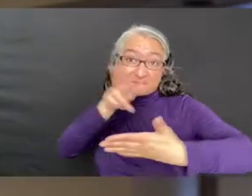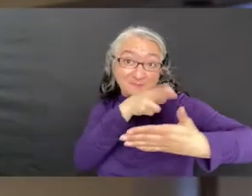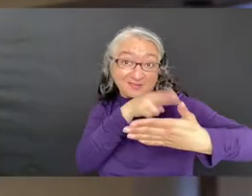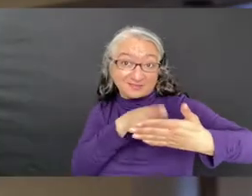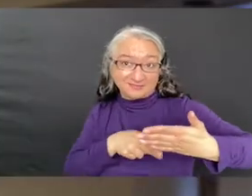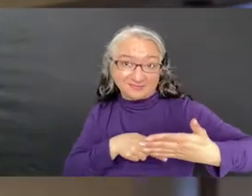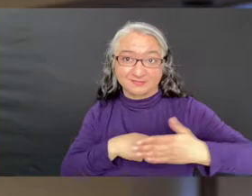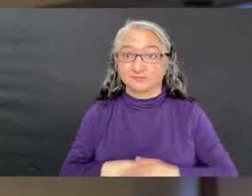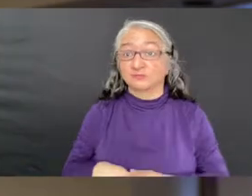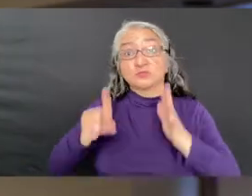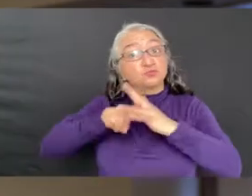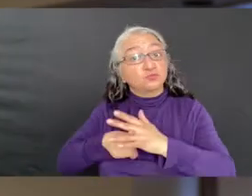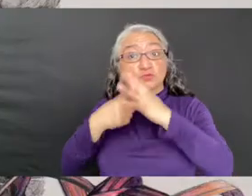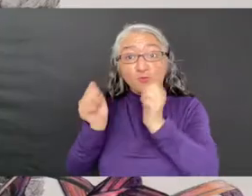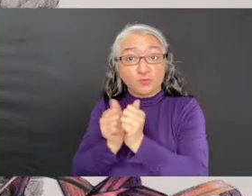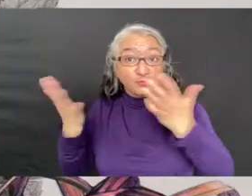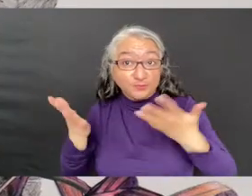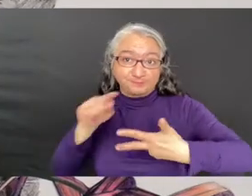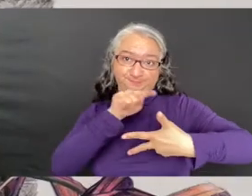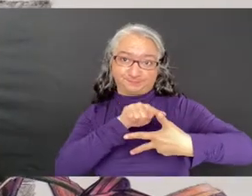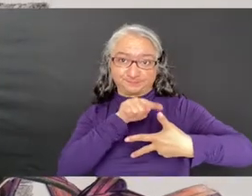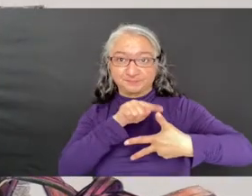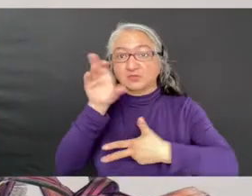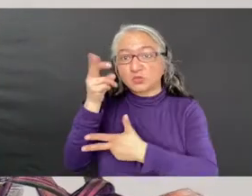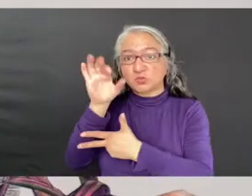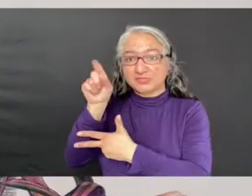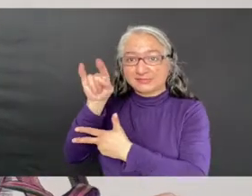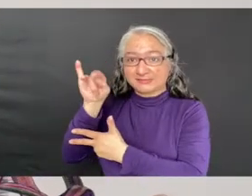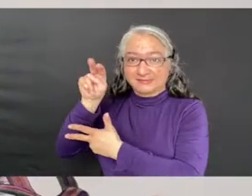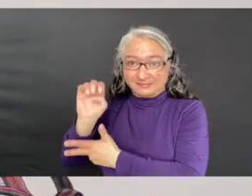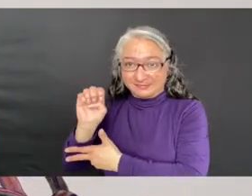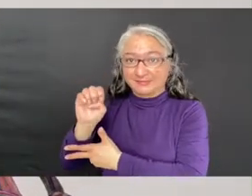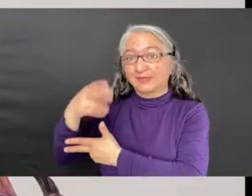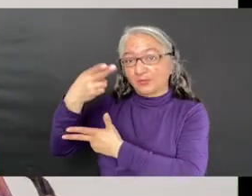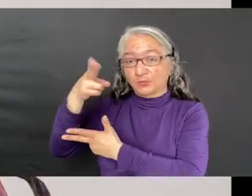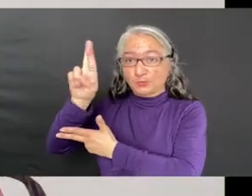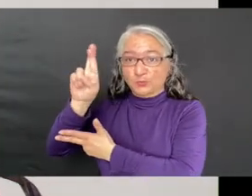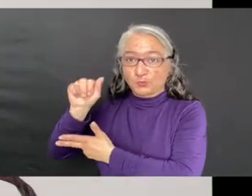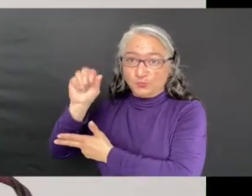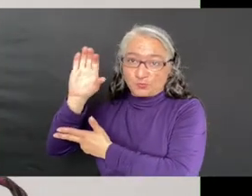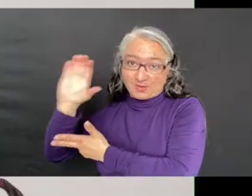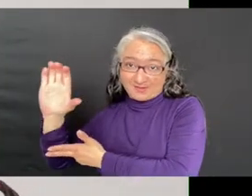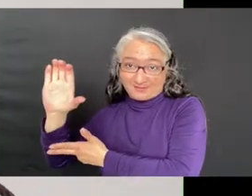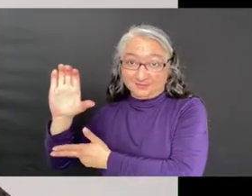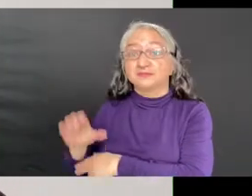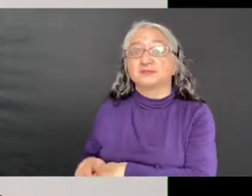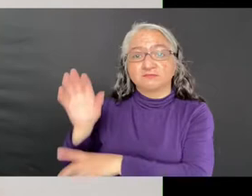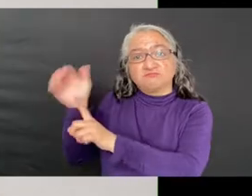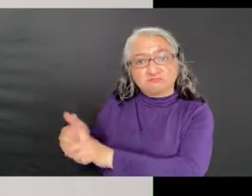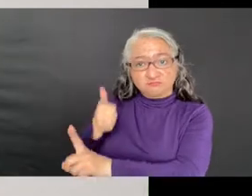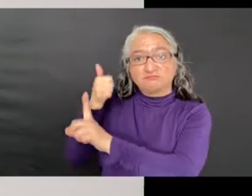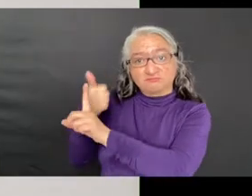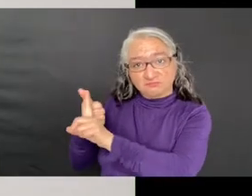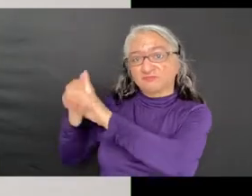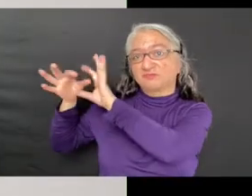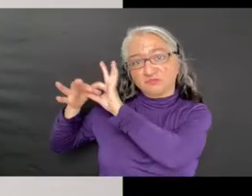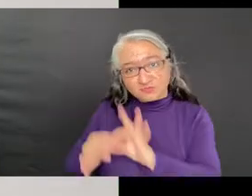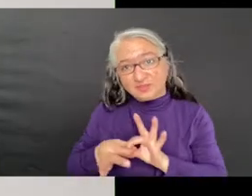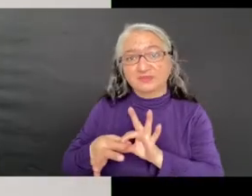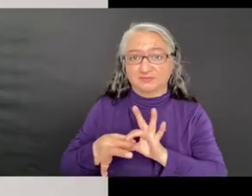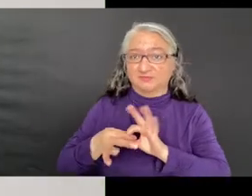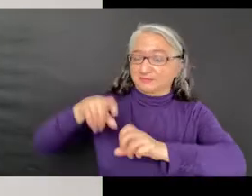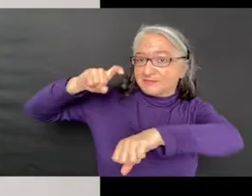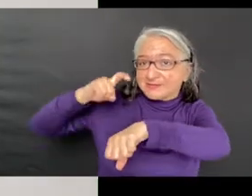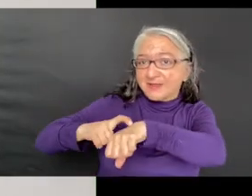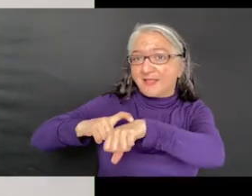work of Christine Kerouac. Christine Kerouac's work is firmly rooted in time and in place. In fact, it is the